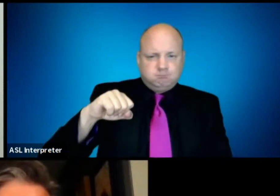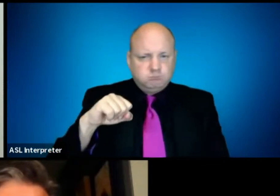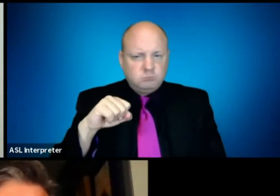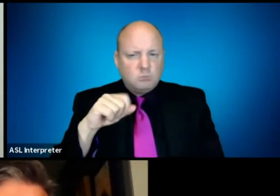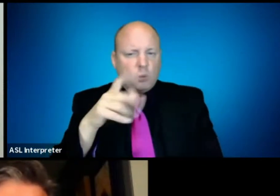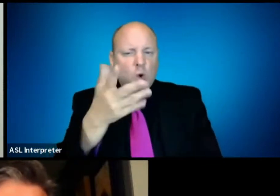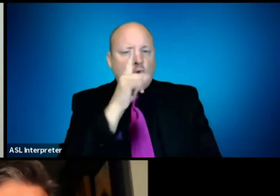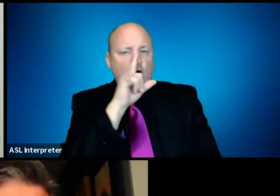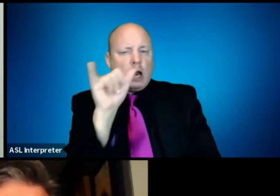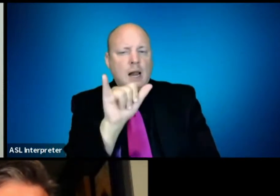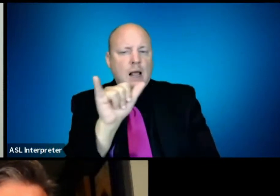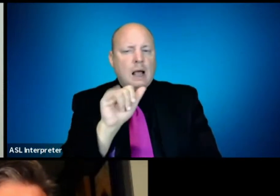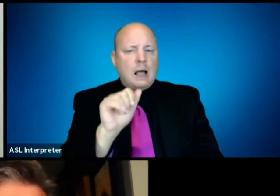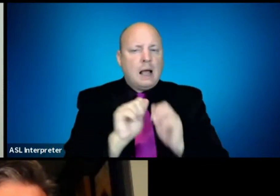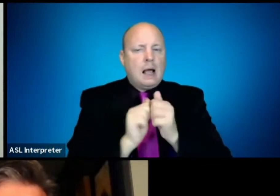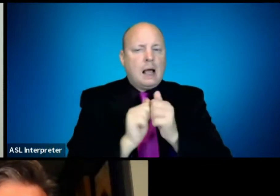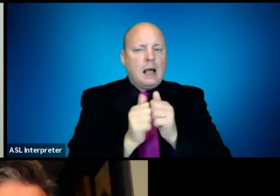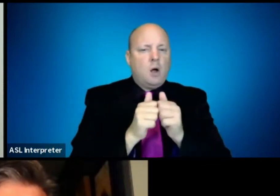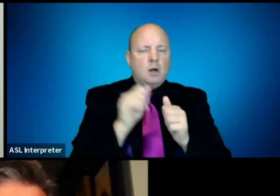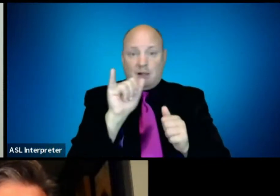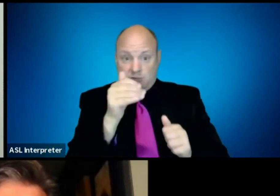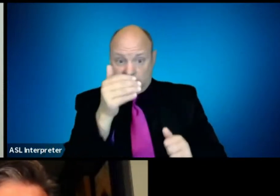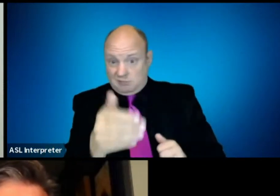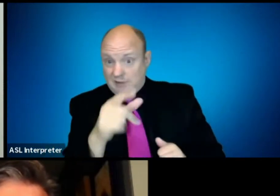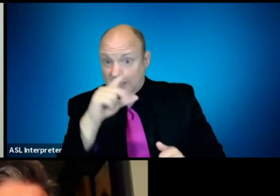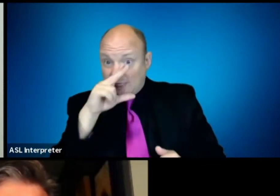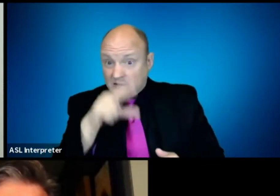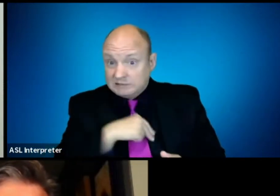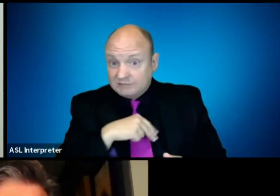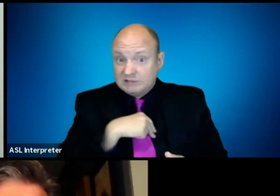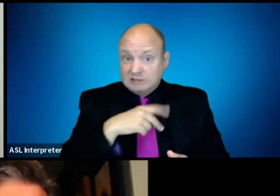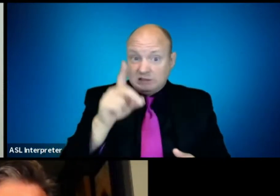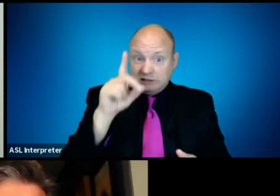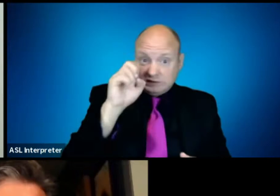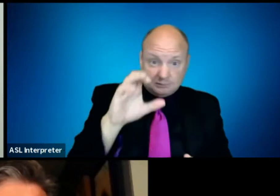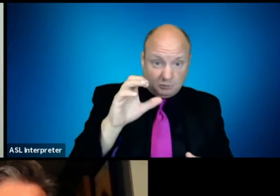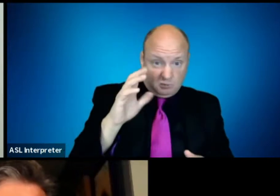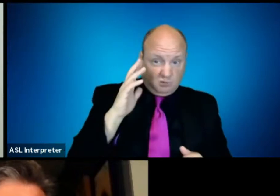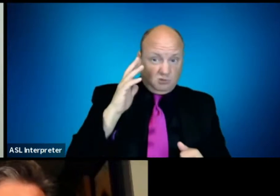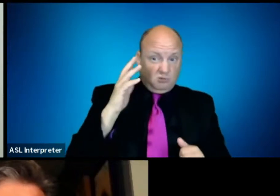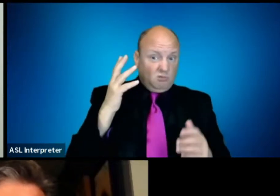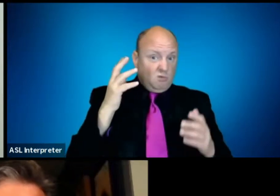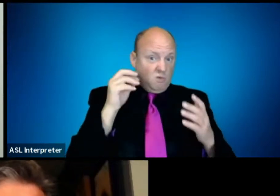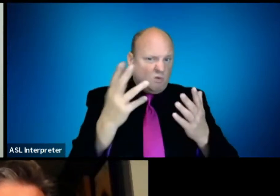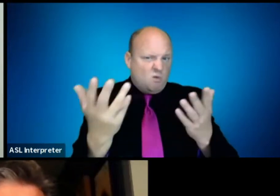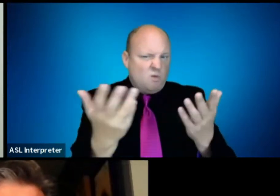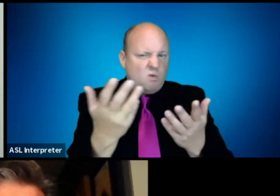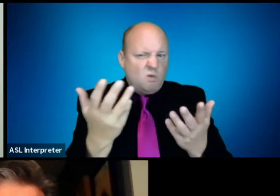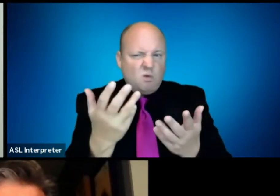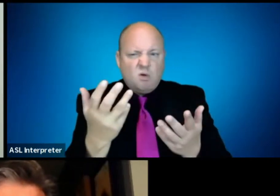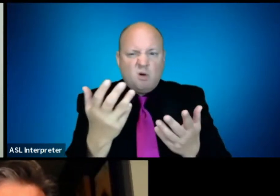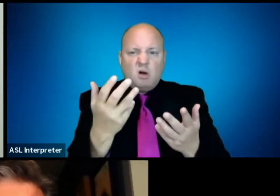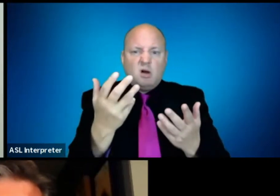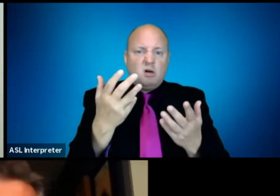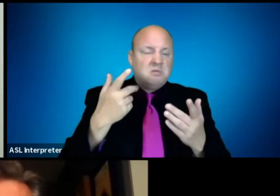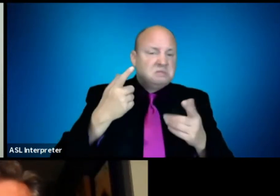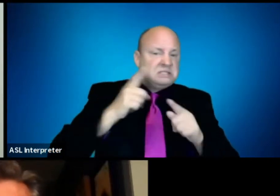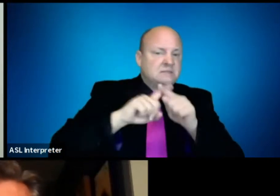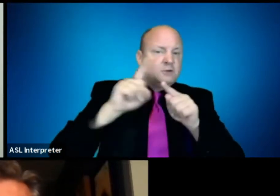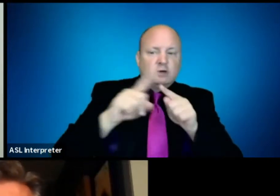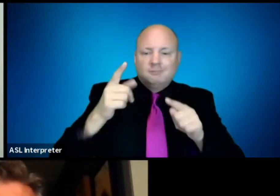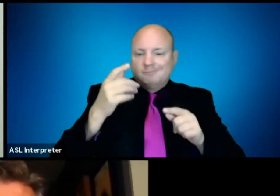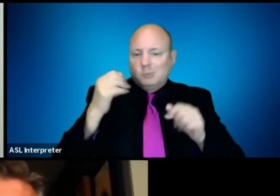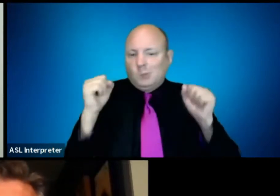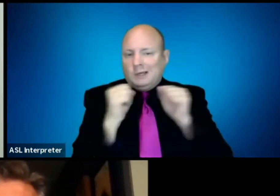in December. And then the second question is, we're having a number of major events going on right now. The Pendleton Roundup,